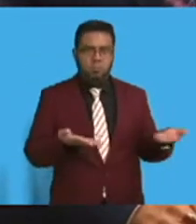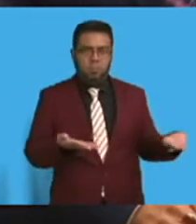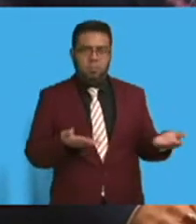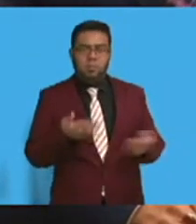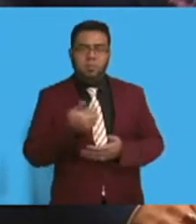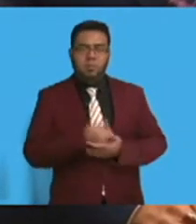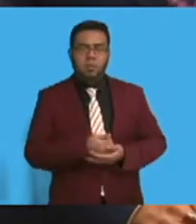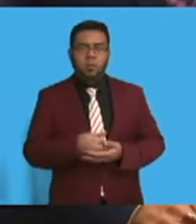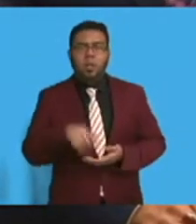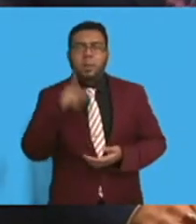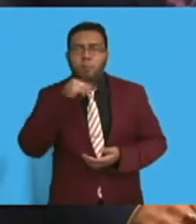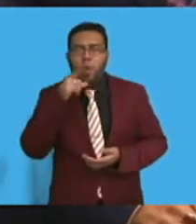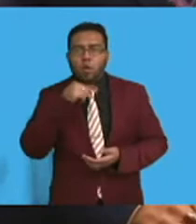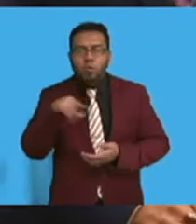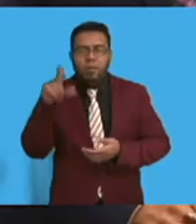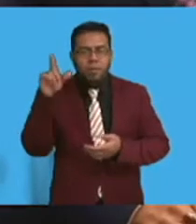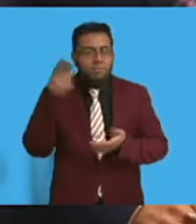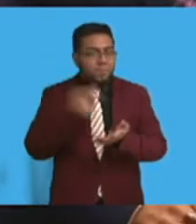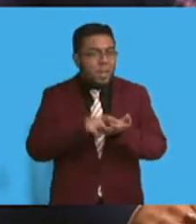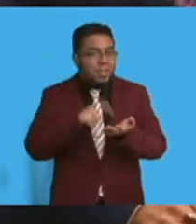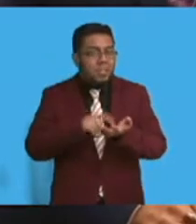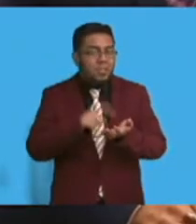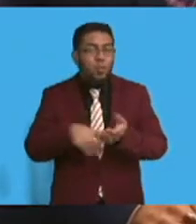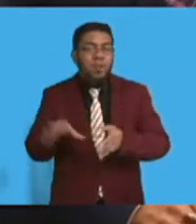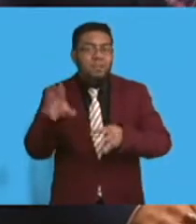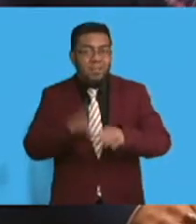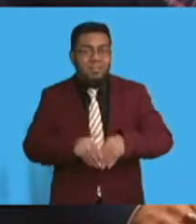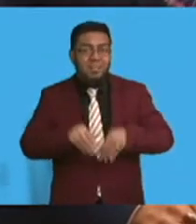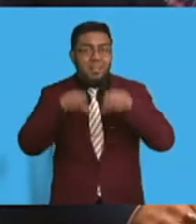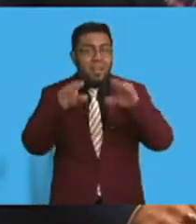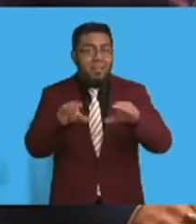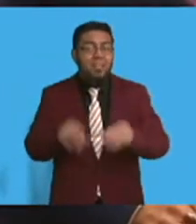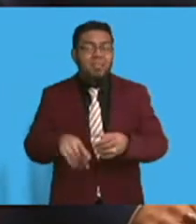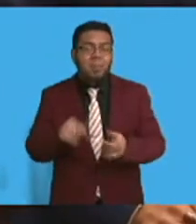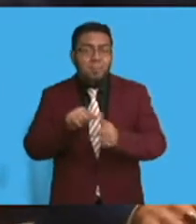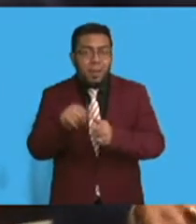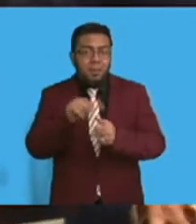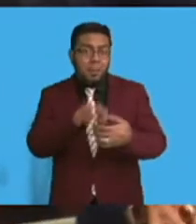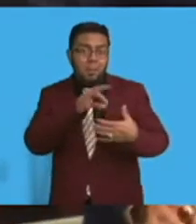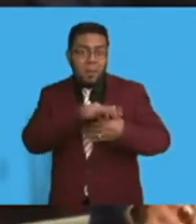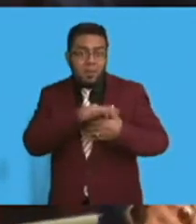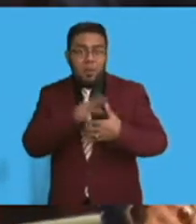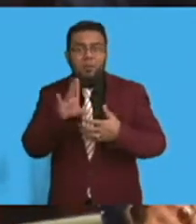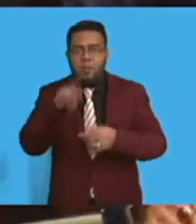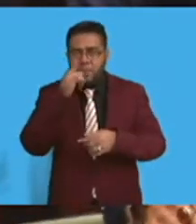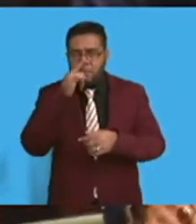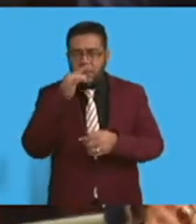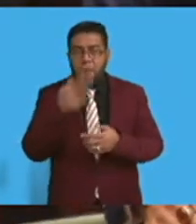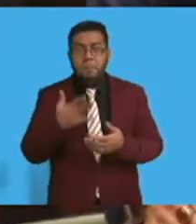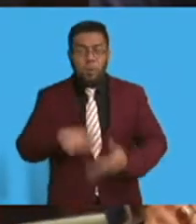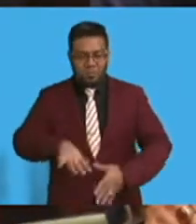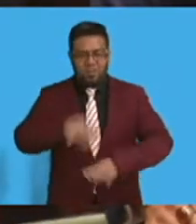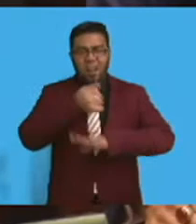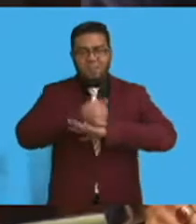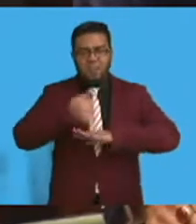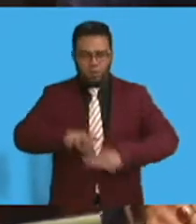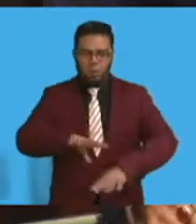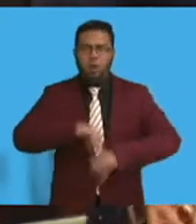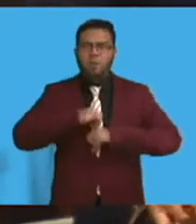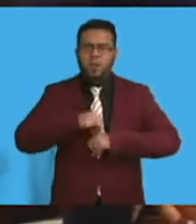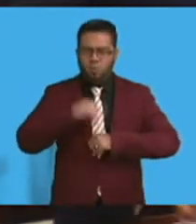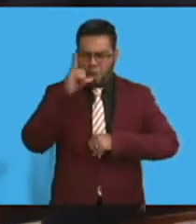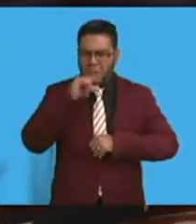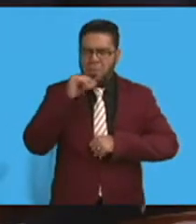the funding that it needs to invest into the betterment of our people, because lenders are fully confident of our ability to repay, and they see